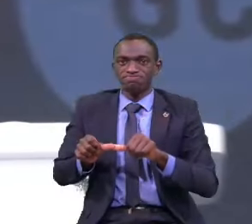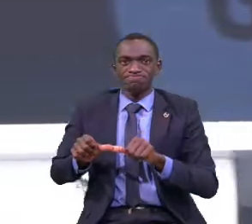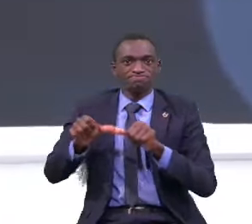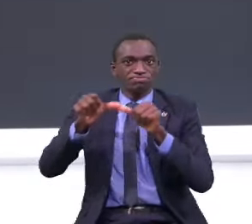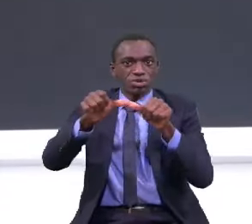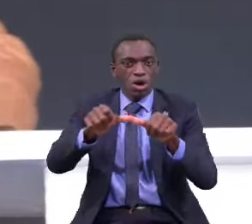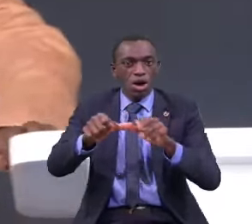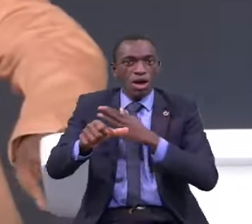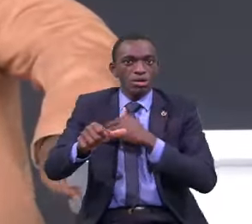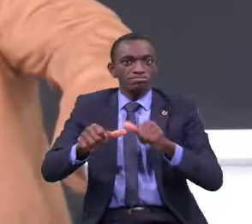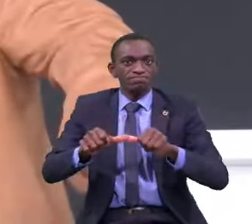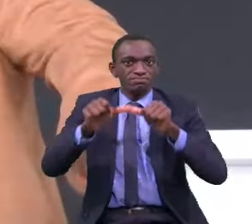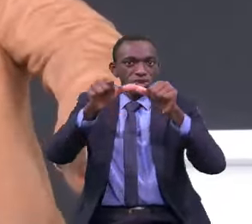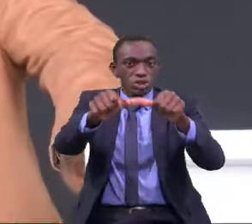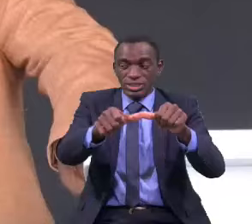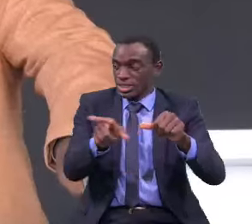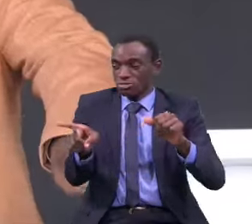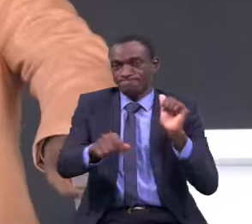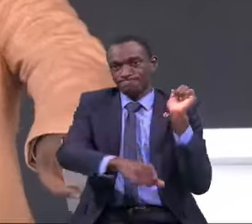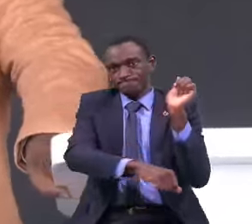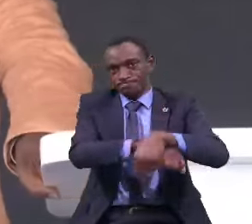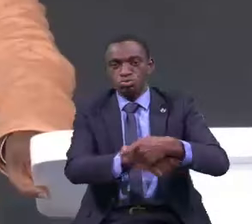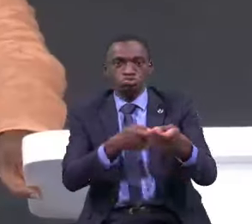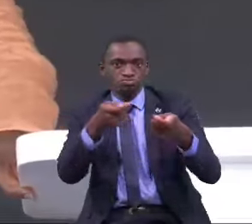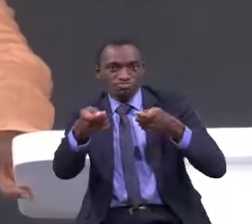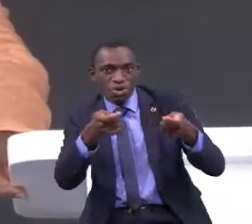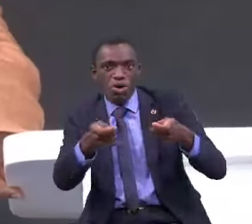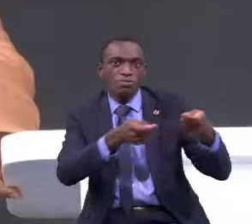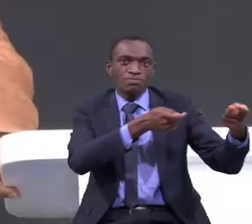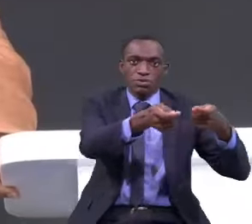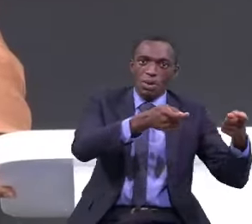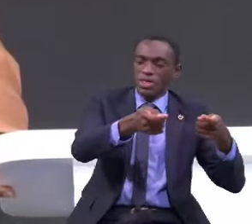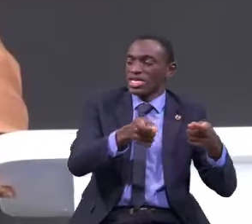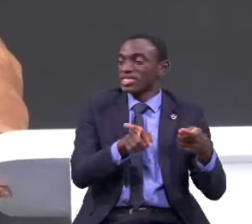and had dominion, he'll be moving from grace to glory.